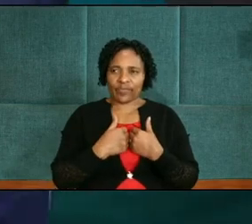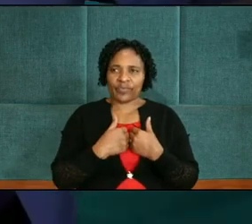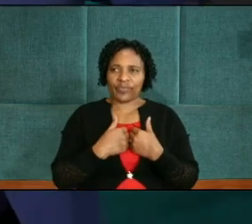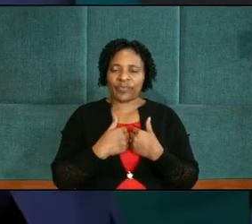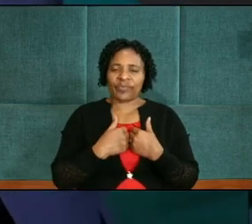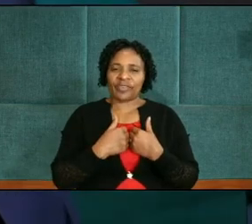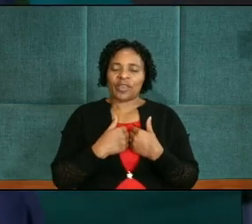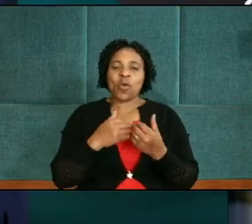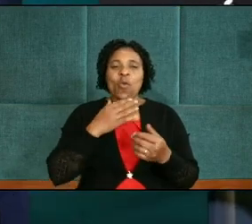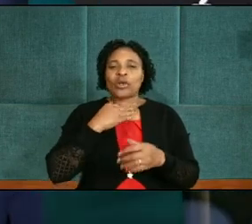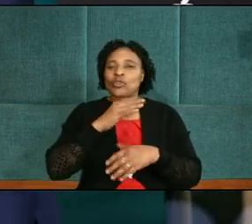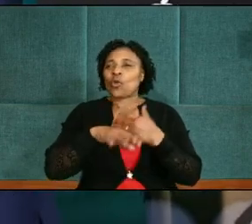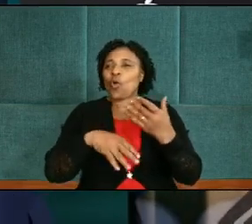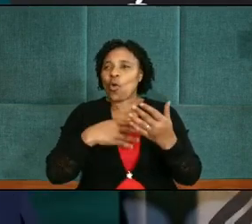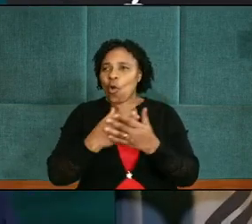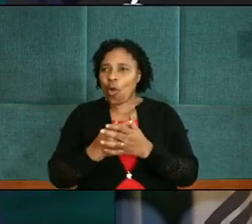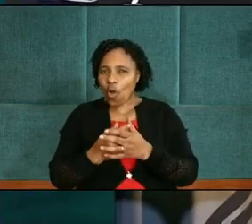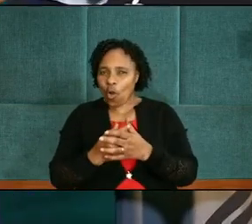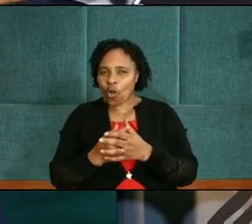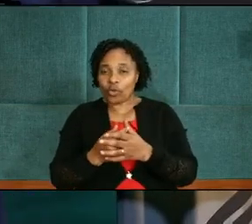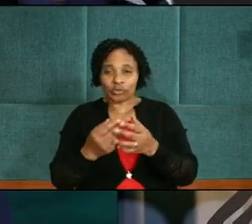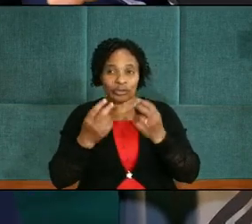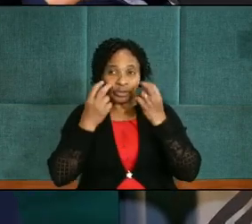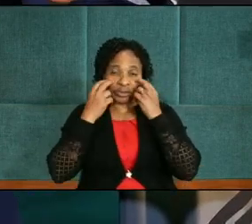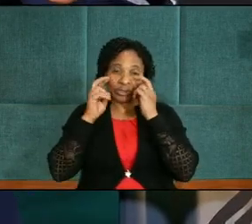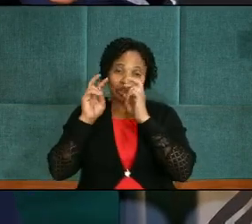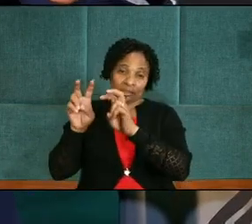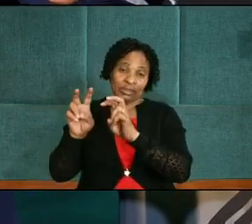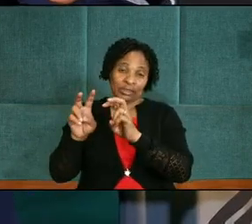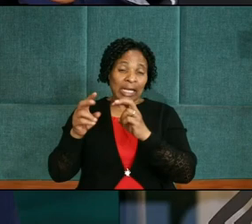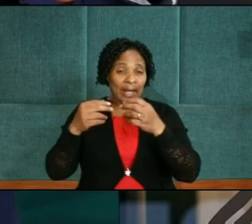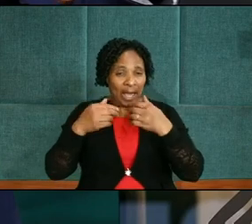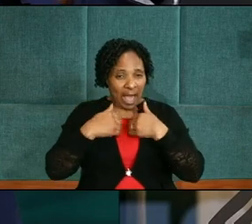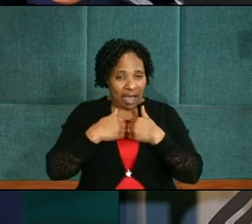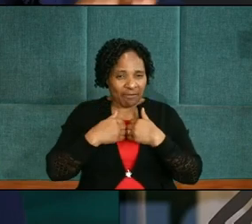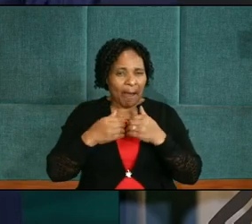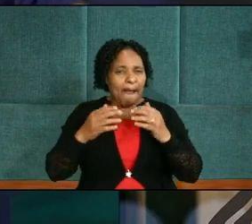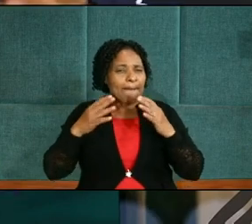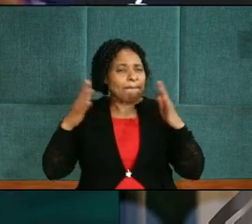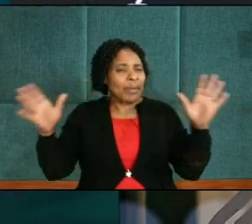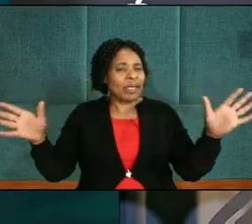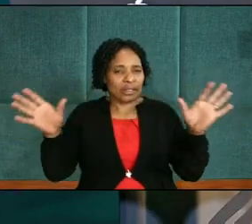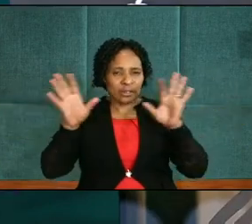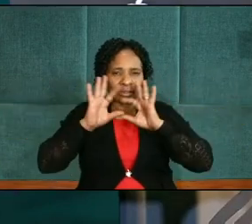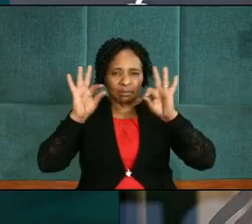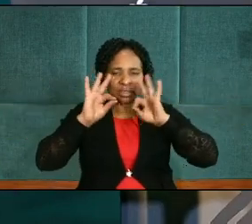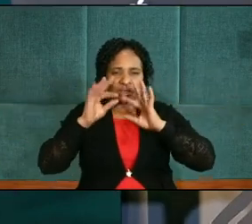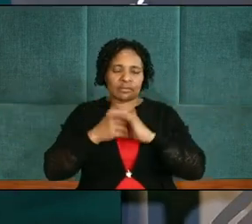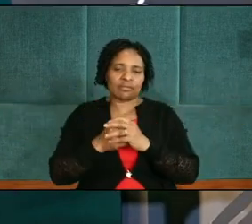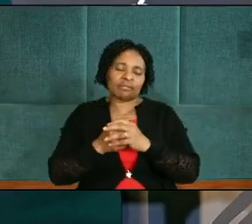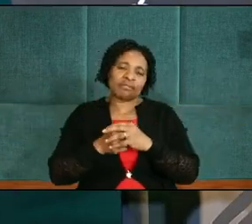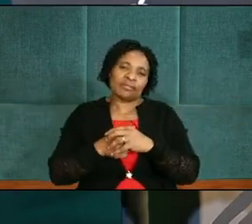I want everybody to turn your eyes on me. I have the biggest surprise of all.